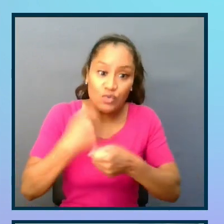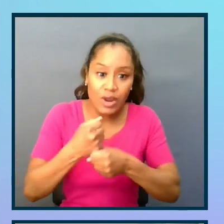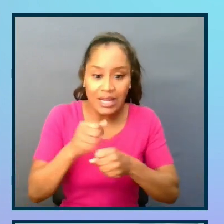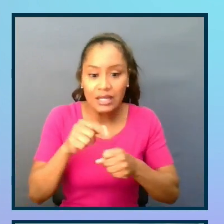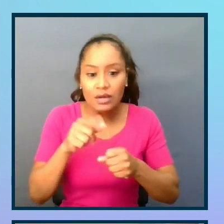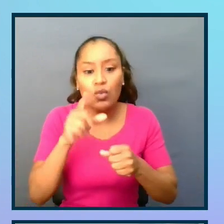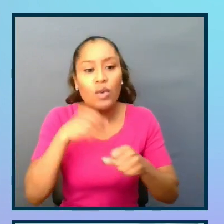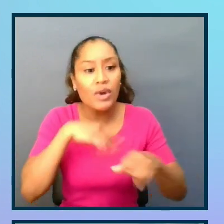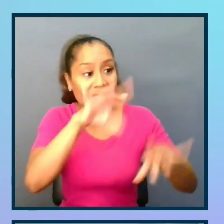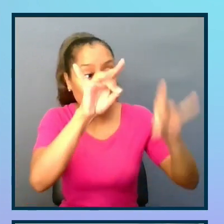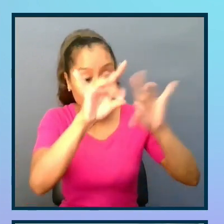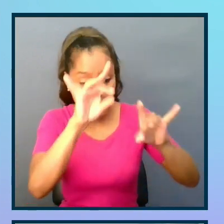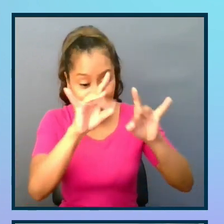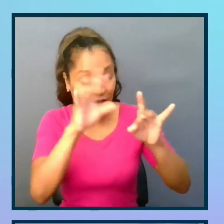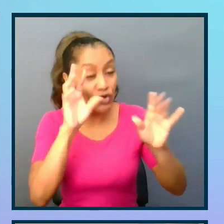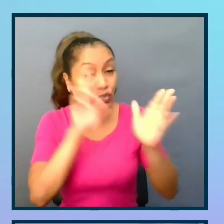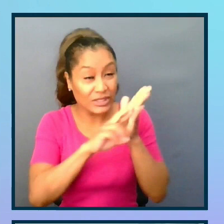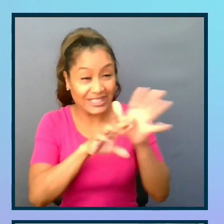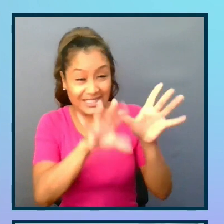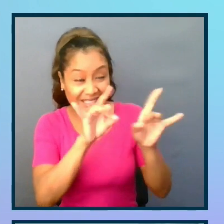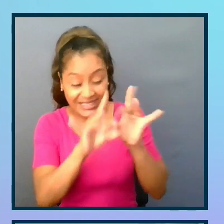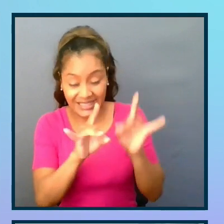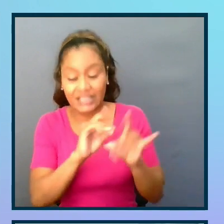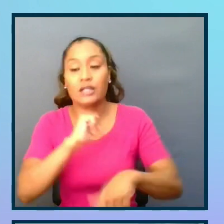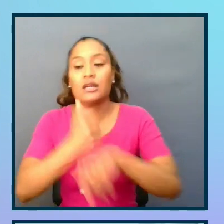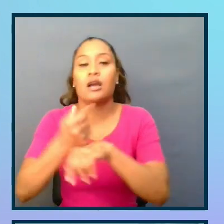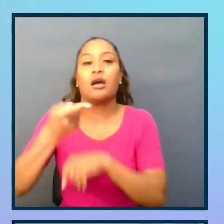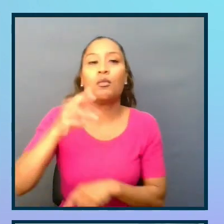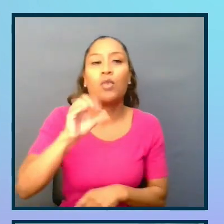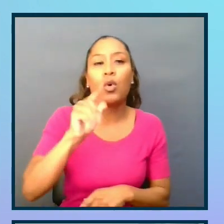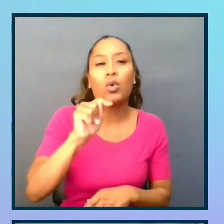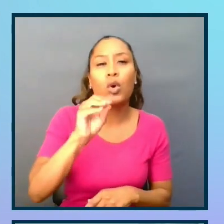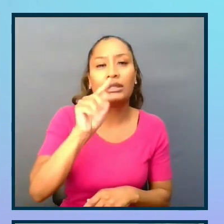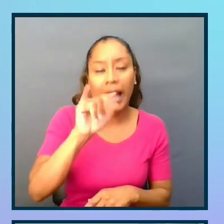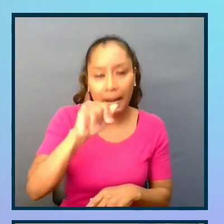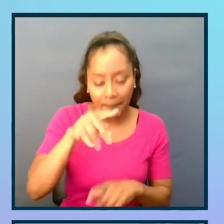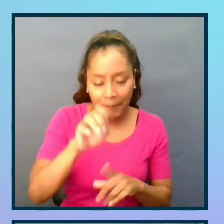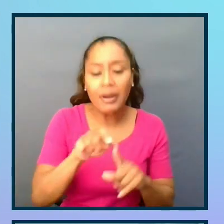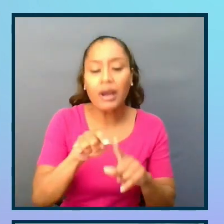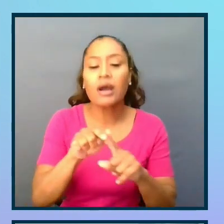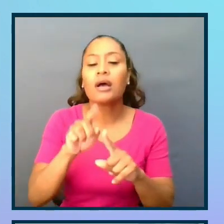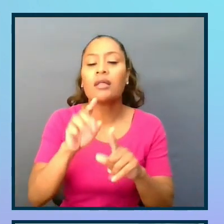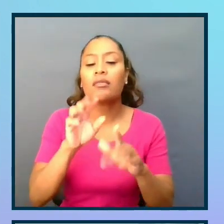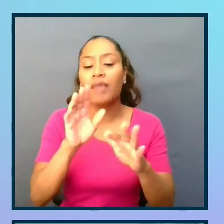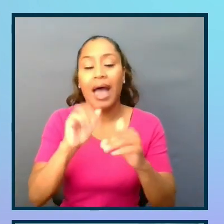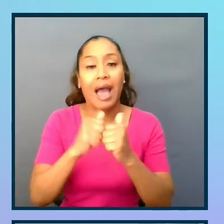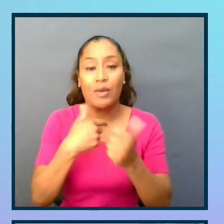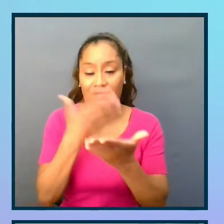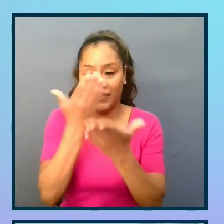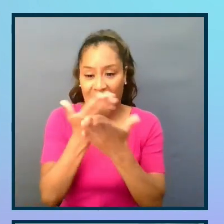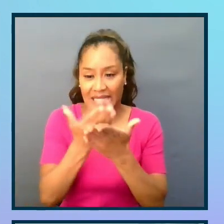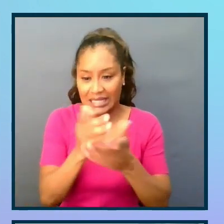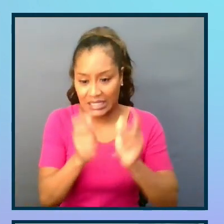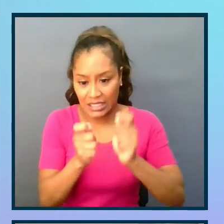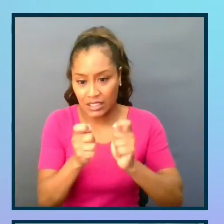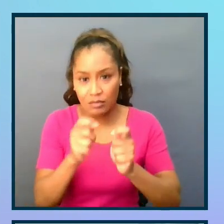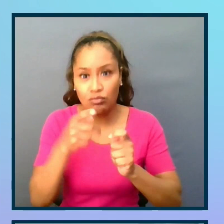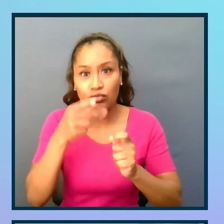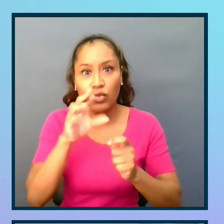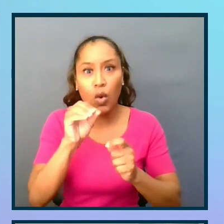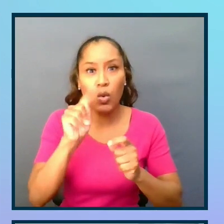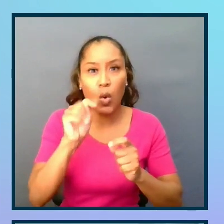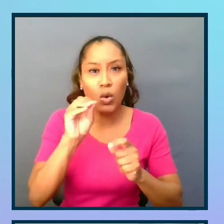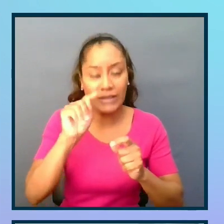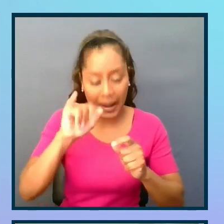that we create out of that research, typically prototypes. We validate those prototypes through forms of validation